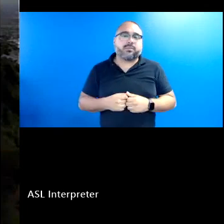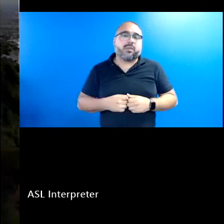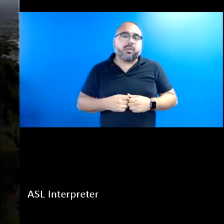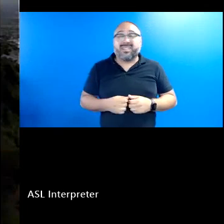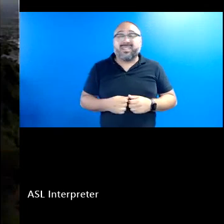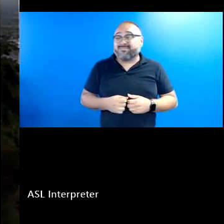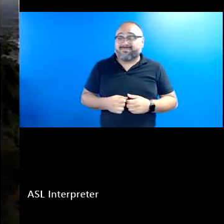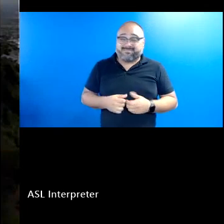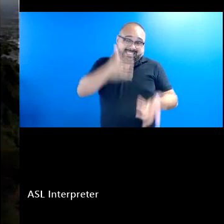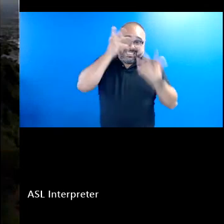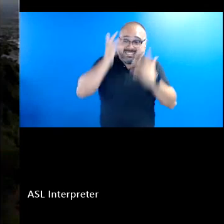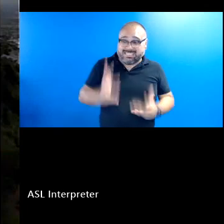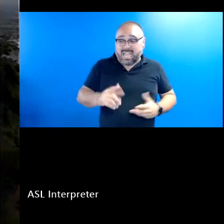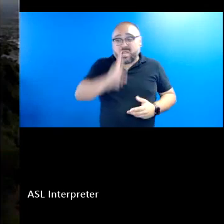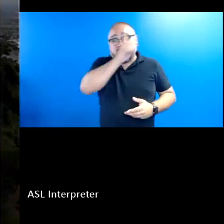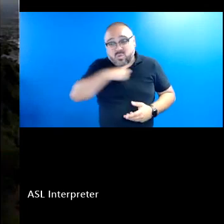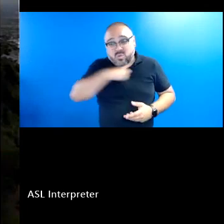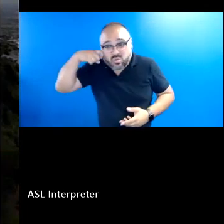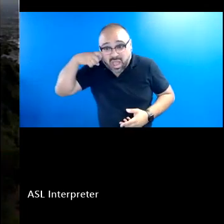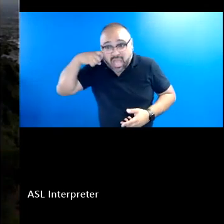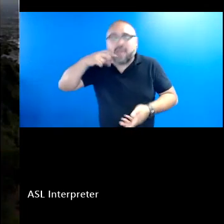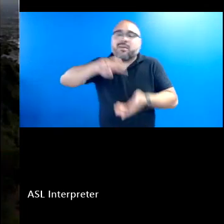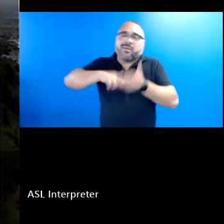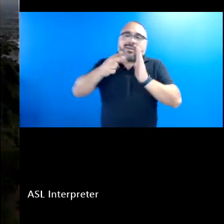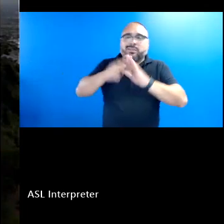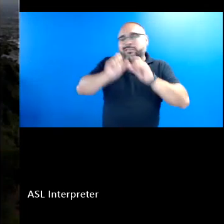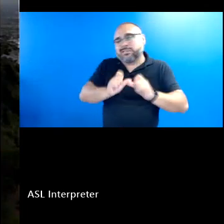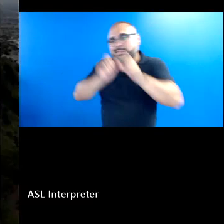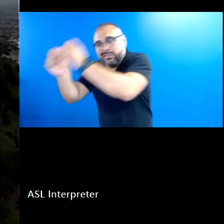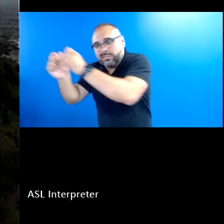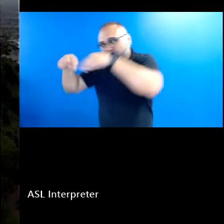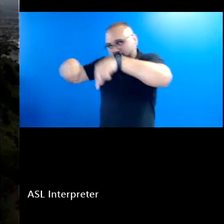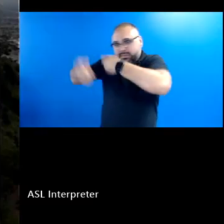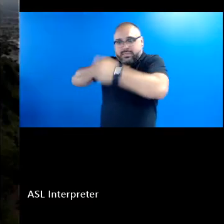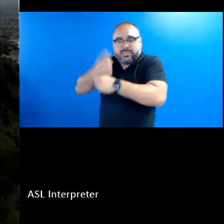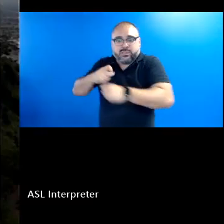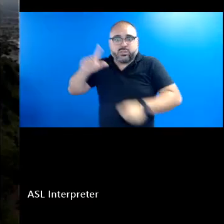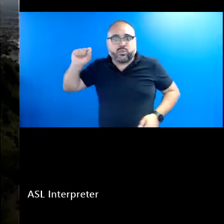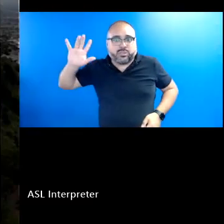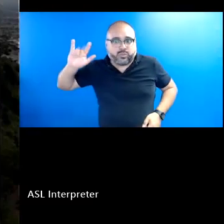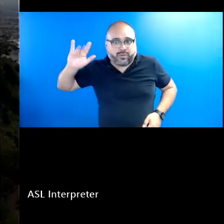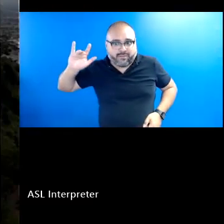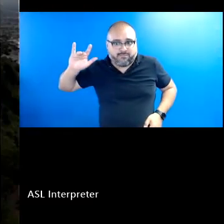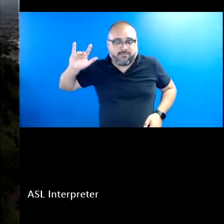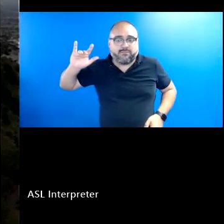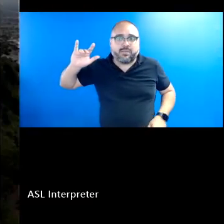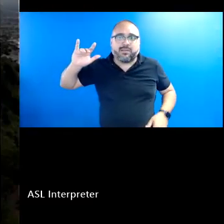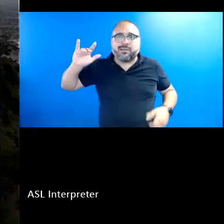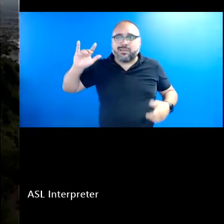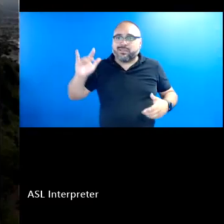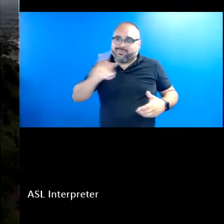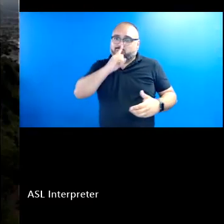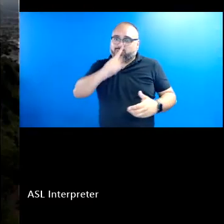drier conditions did extend into the beginning of the 2025 year and really gave us the really strong